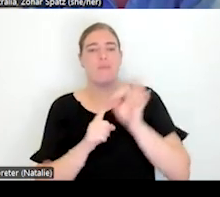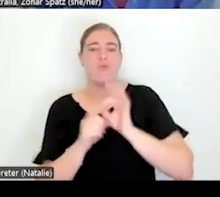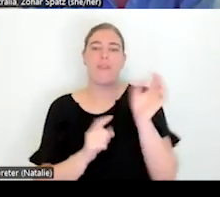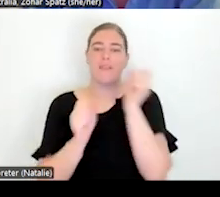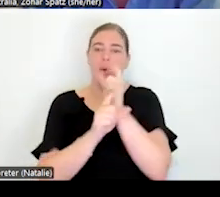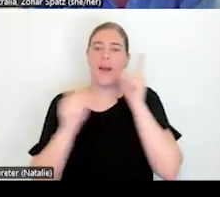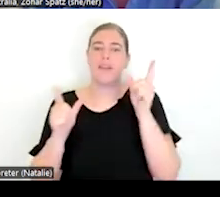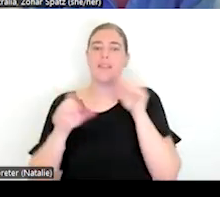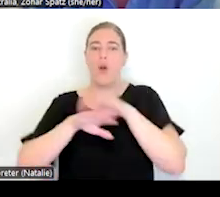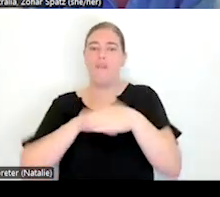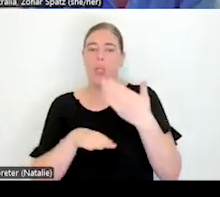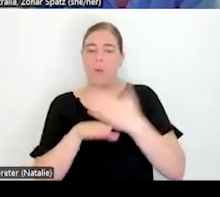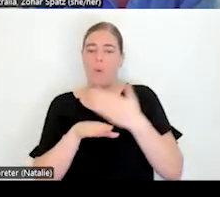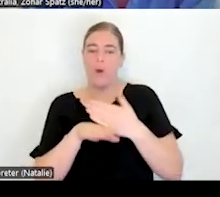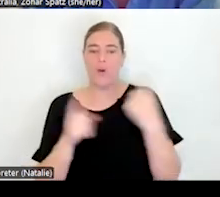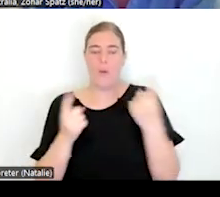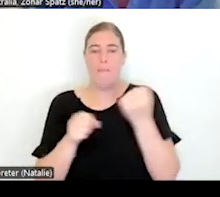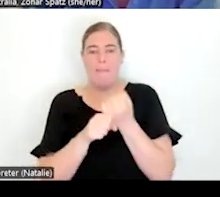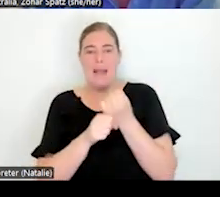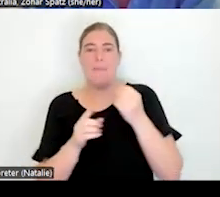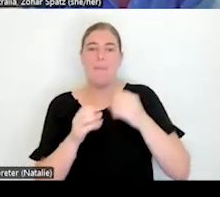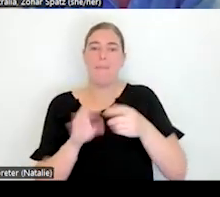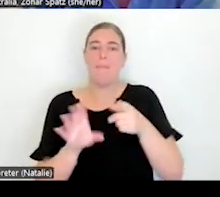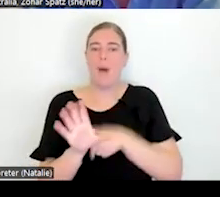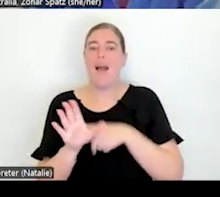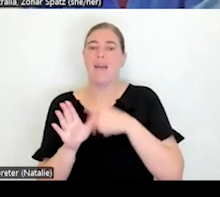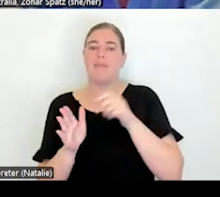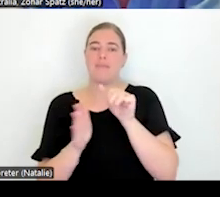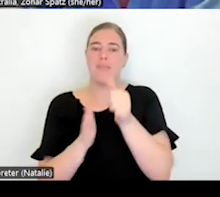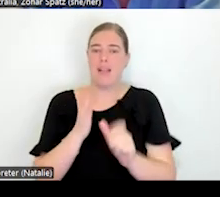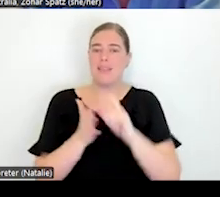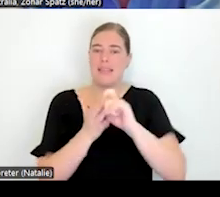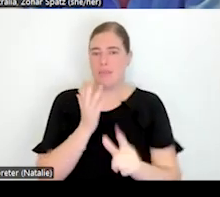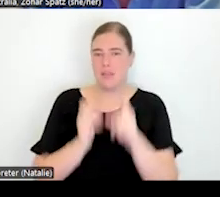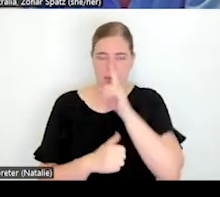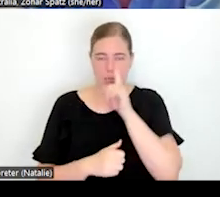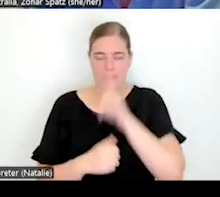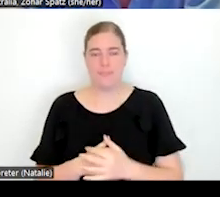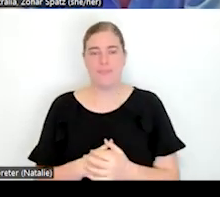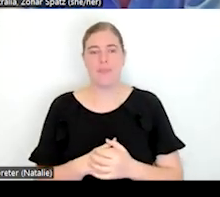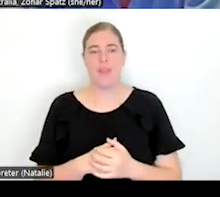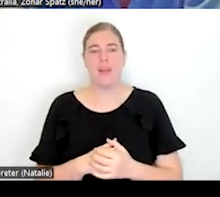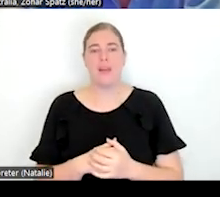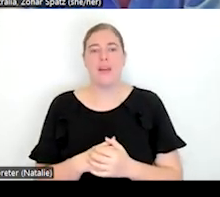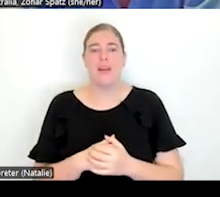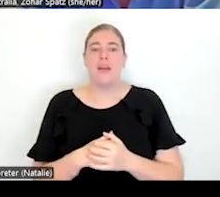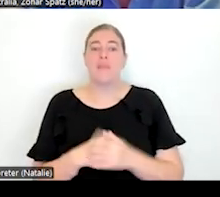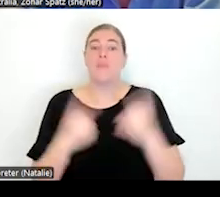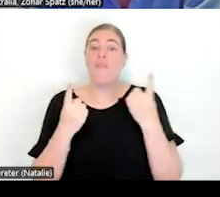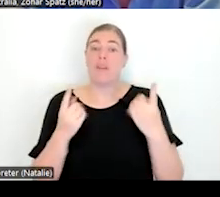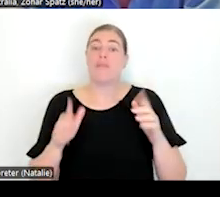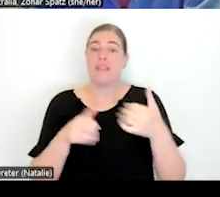work being produced in the arts and disability space. The successful tenderer will deliver at